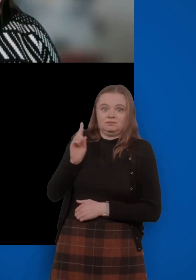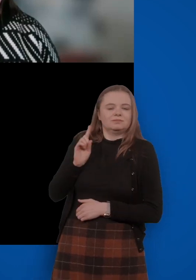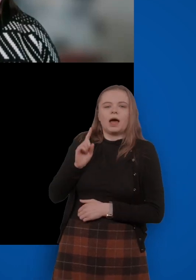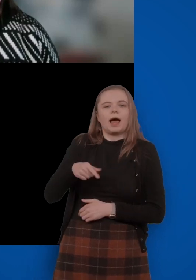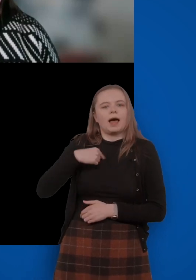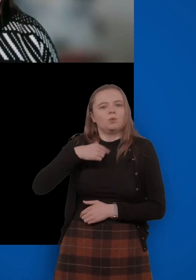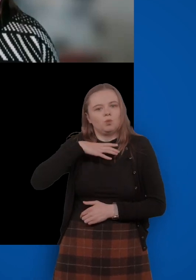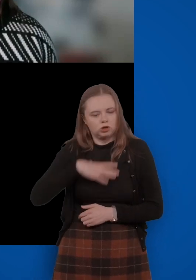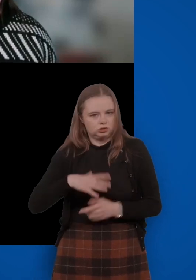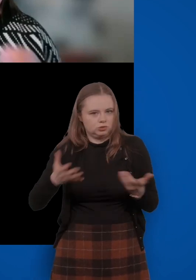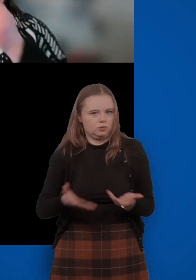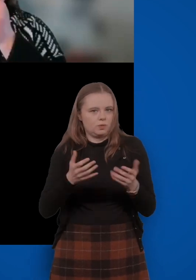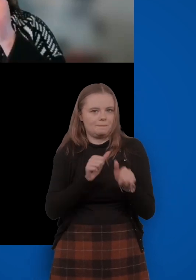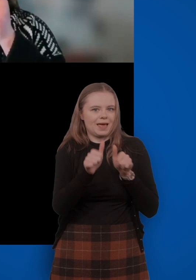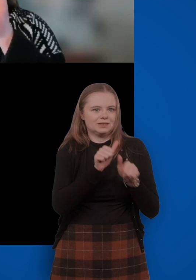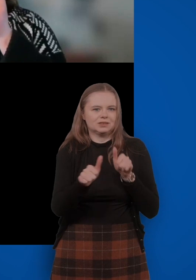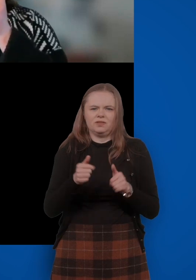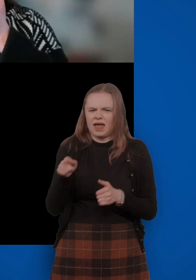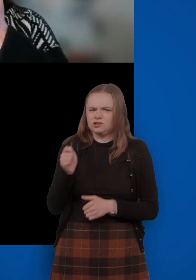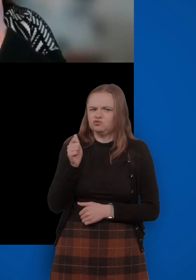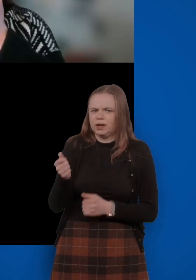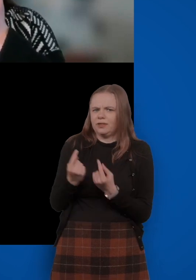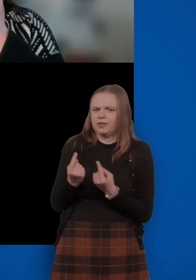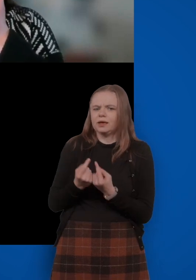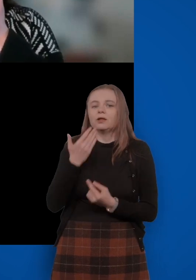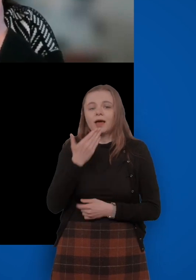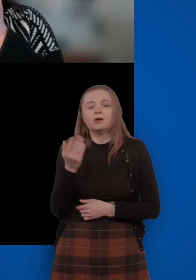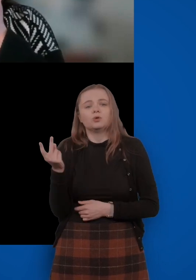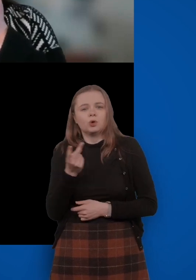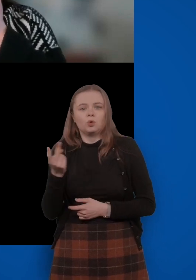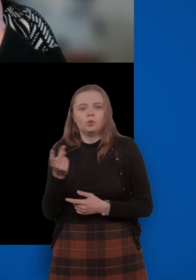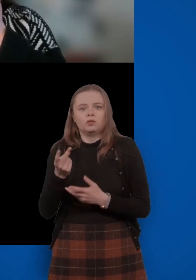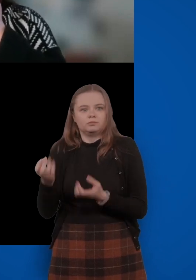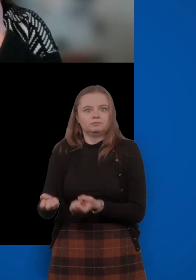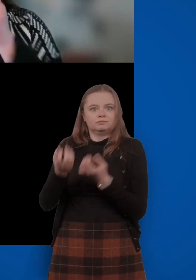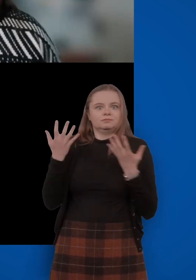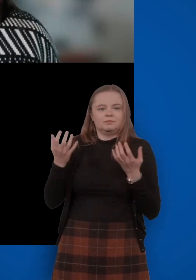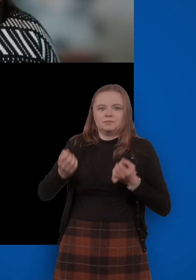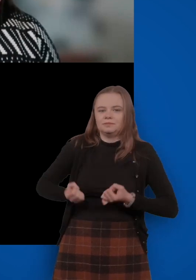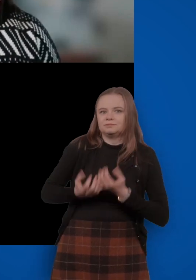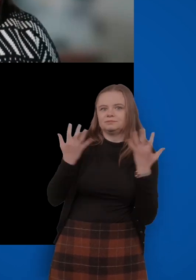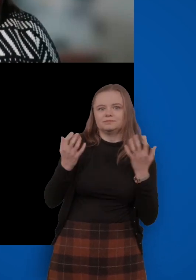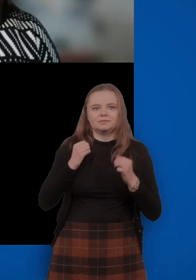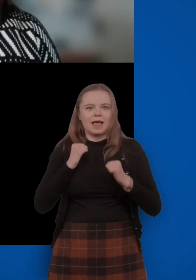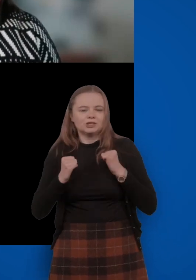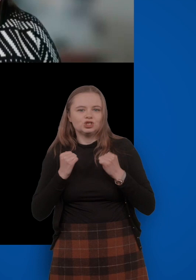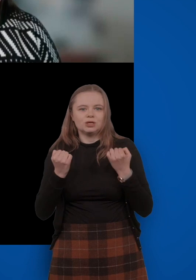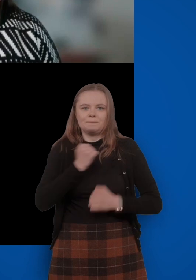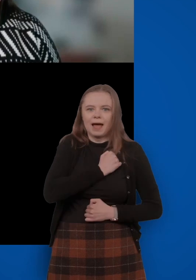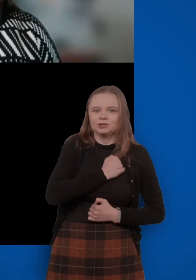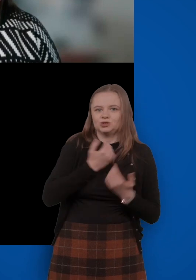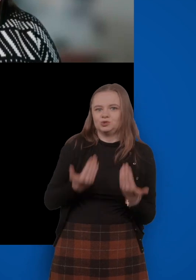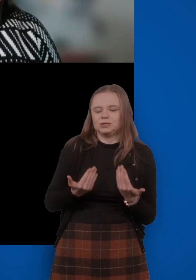come across very often. And I really want to thank both of you for putting that into play and bringing that passion and that energy here with us today.